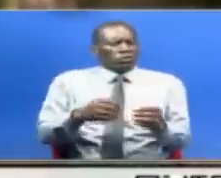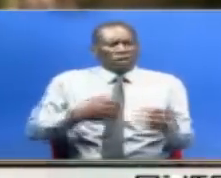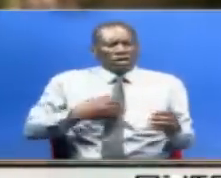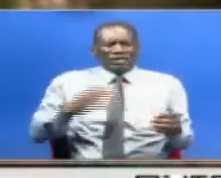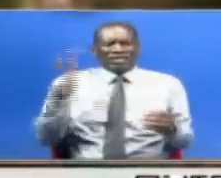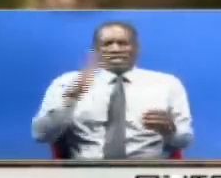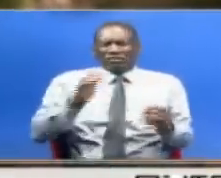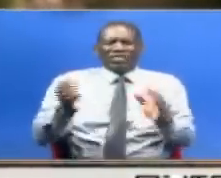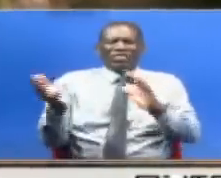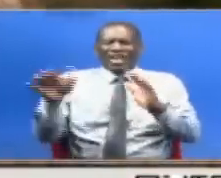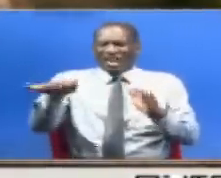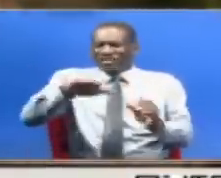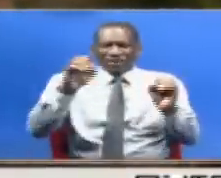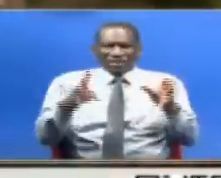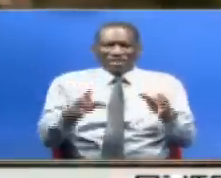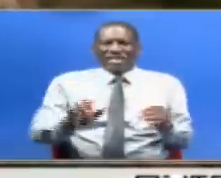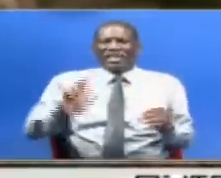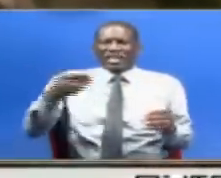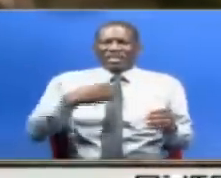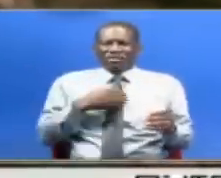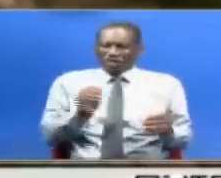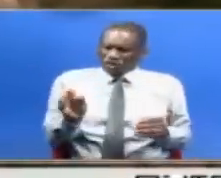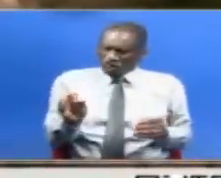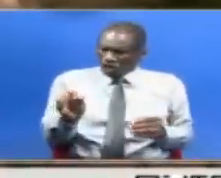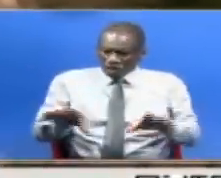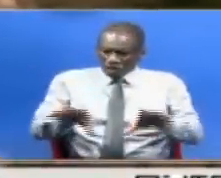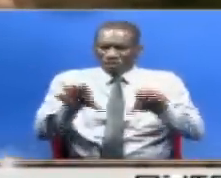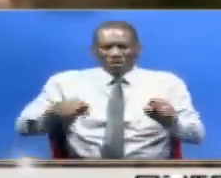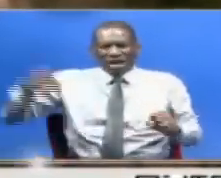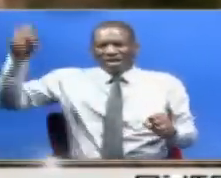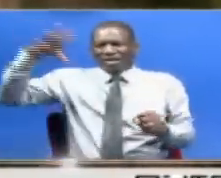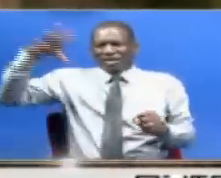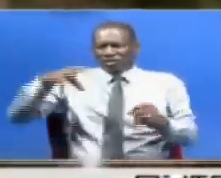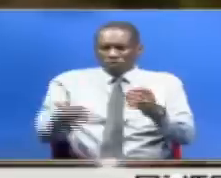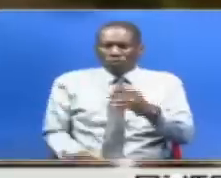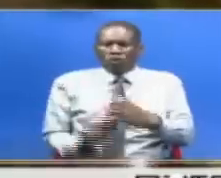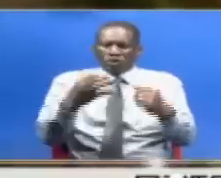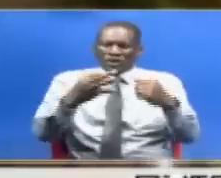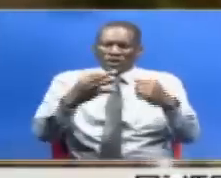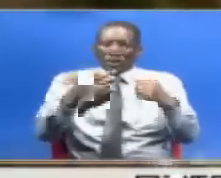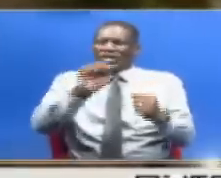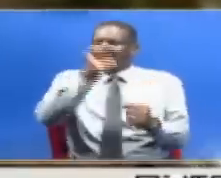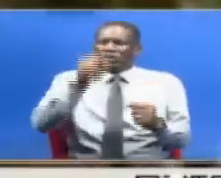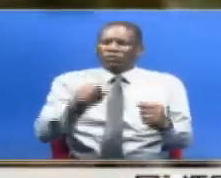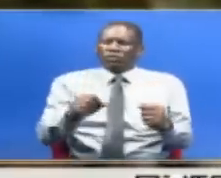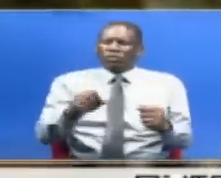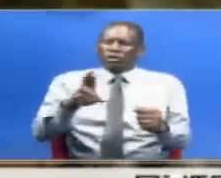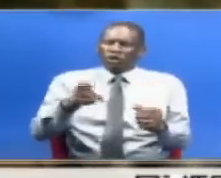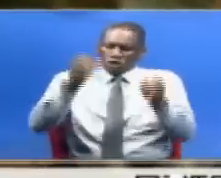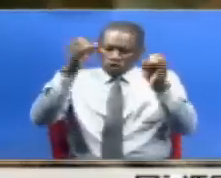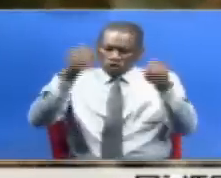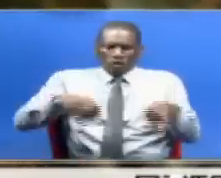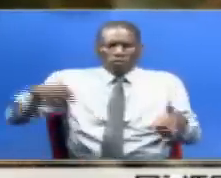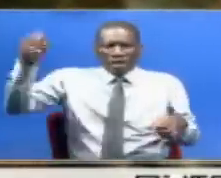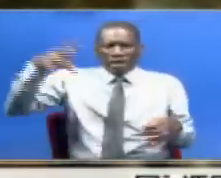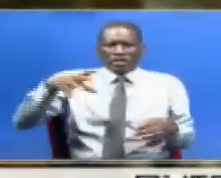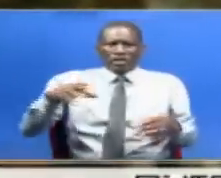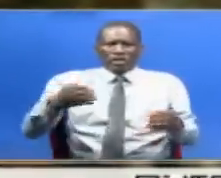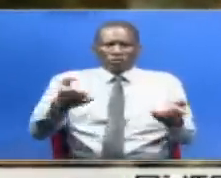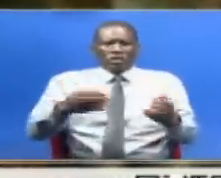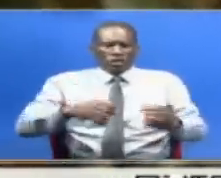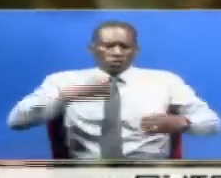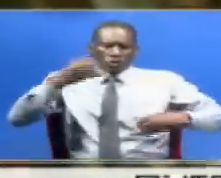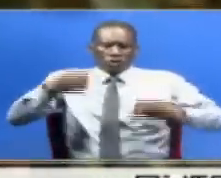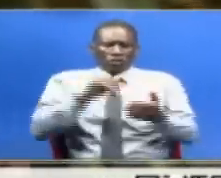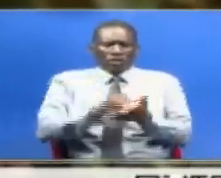we have charging systems that are done. Our electricity is produced from 80% renewable energy. I think that's something we need to be proud of as a country,